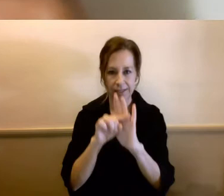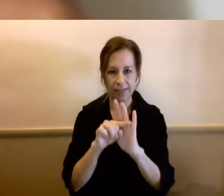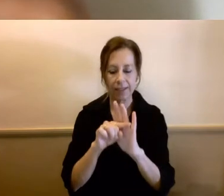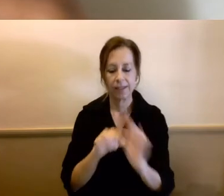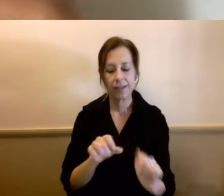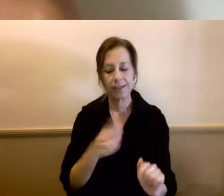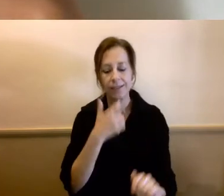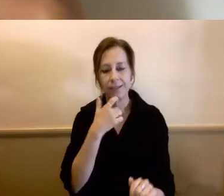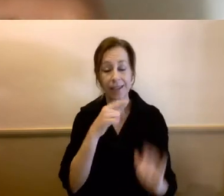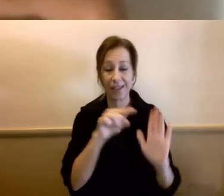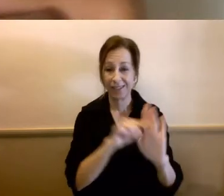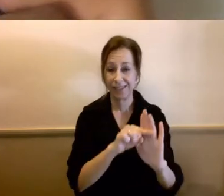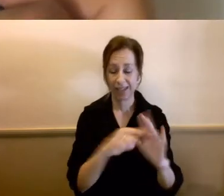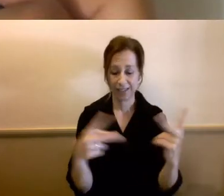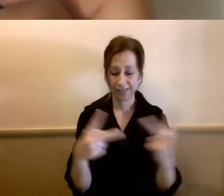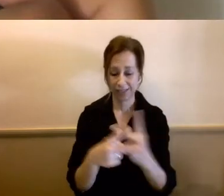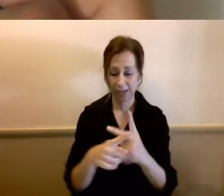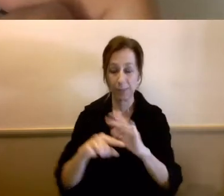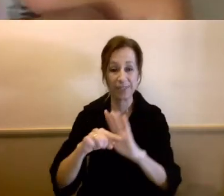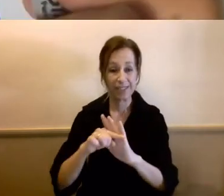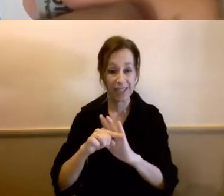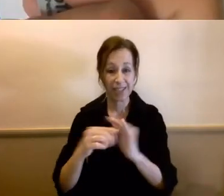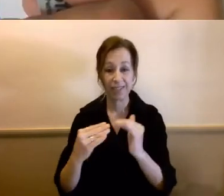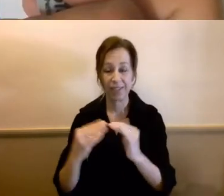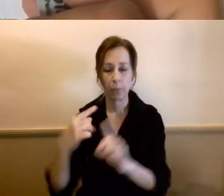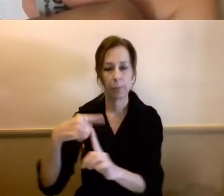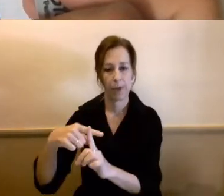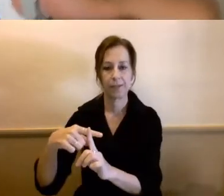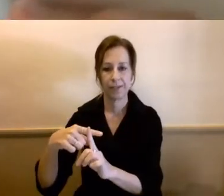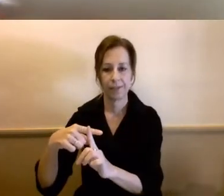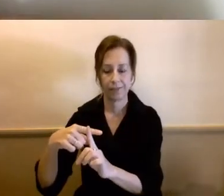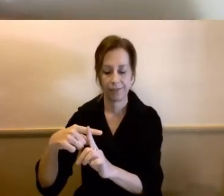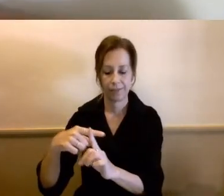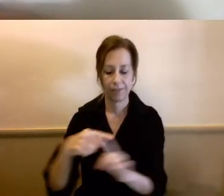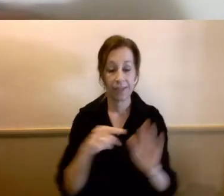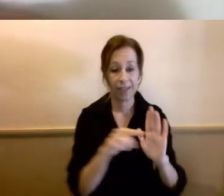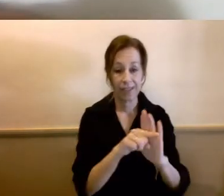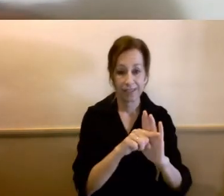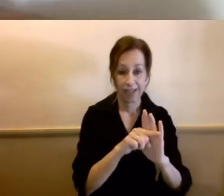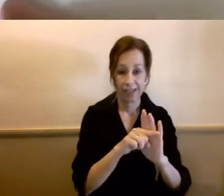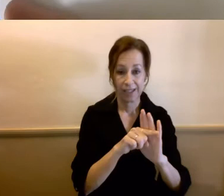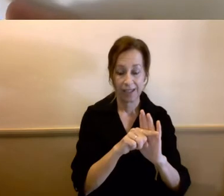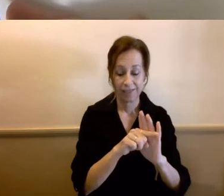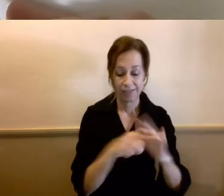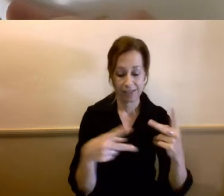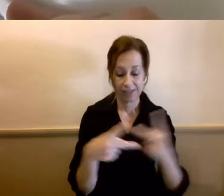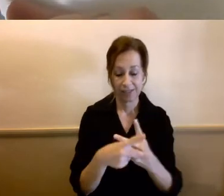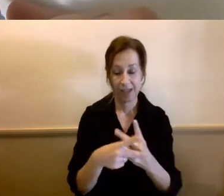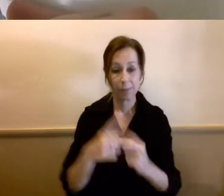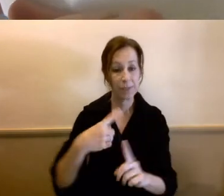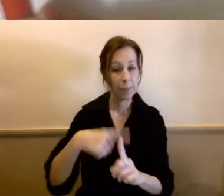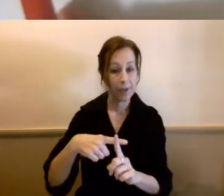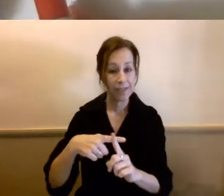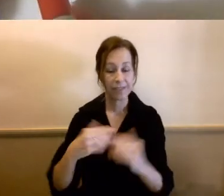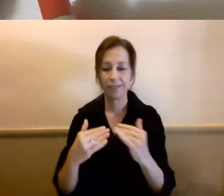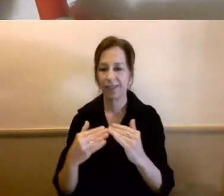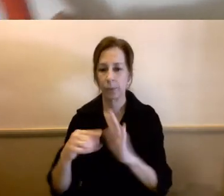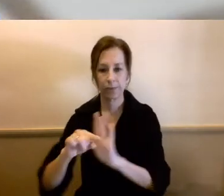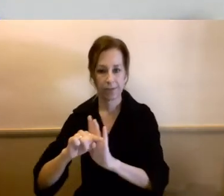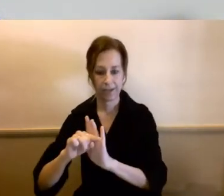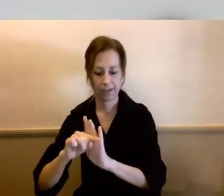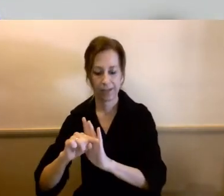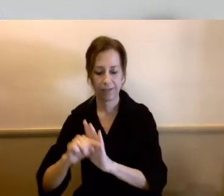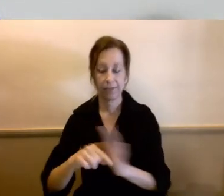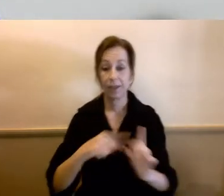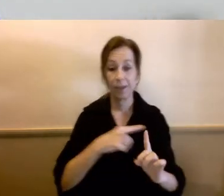by saying a negative times a negative is a positive. A negative times a positive is a